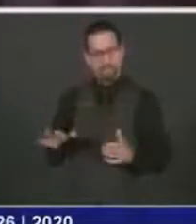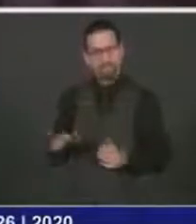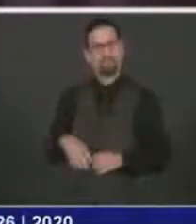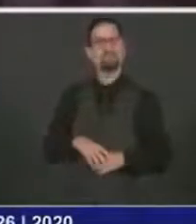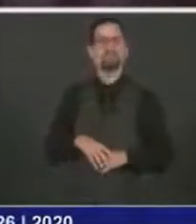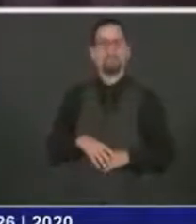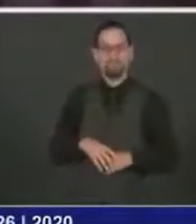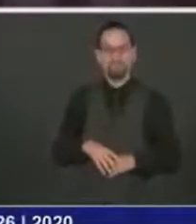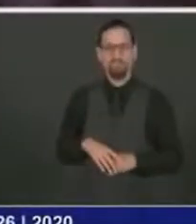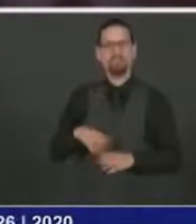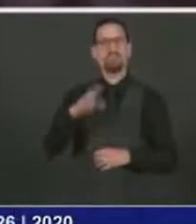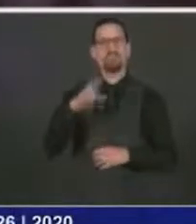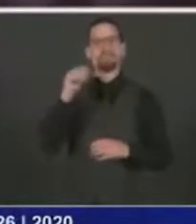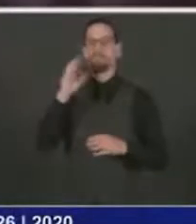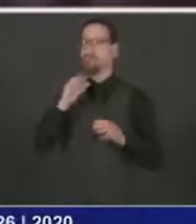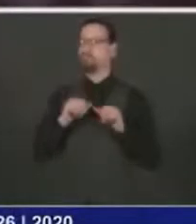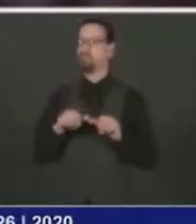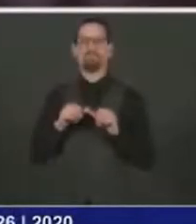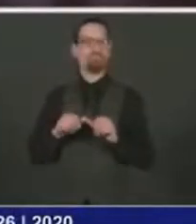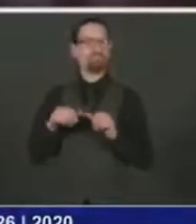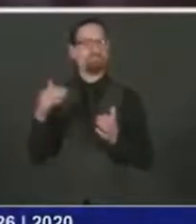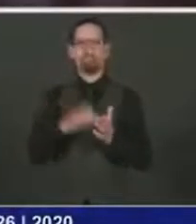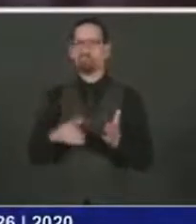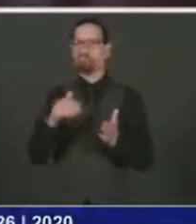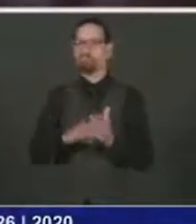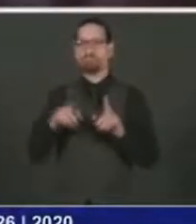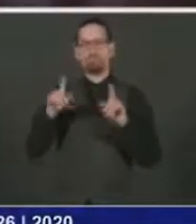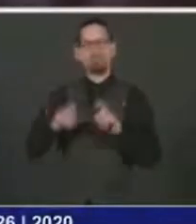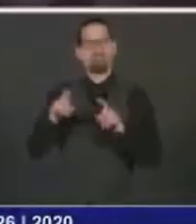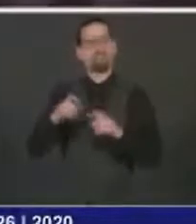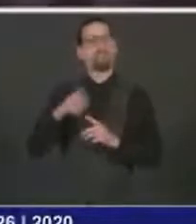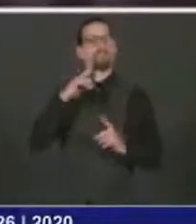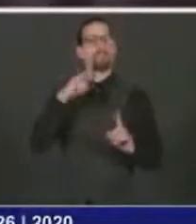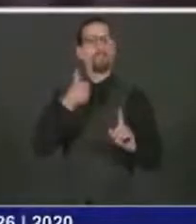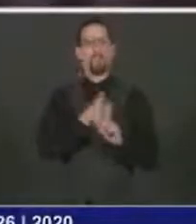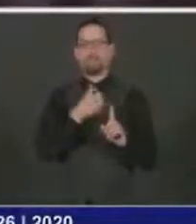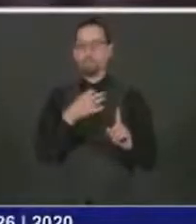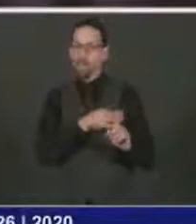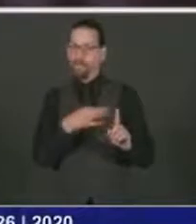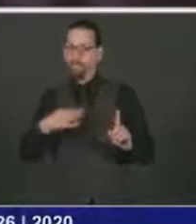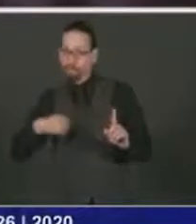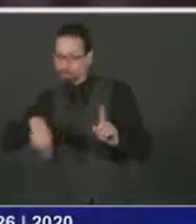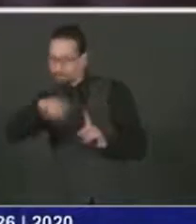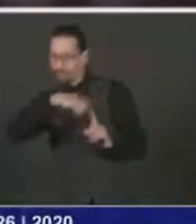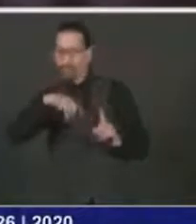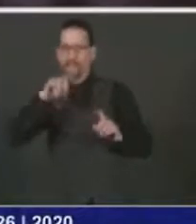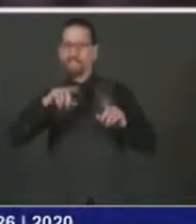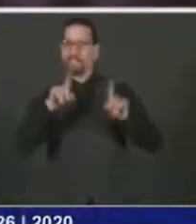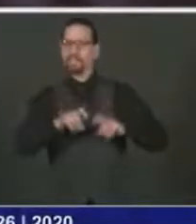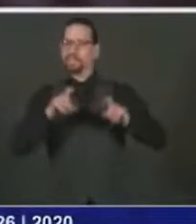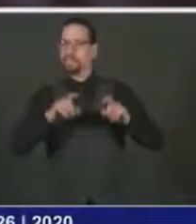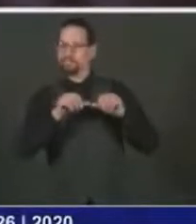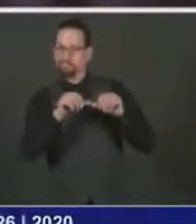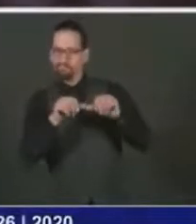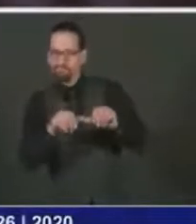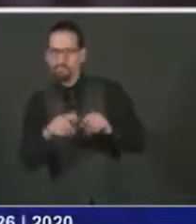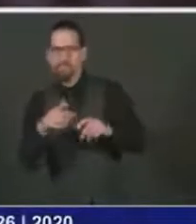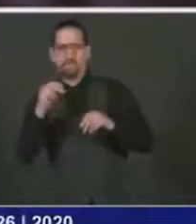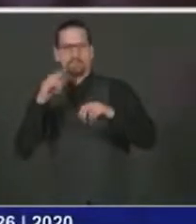that going forward, particularly for the staff, so that we can continue to stay vigilant in ongoing